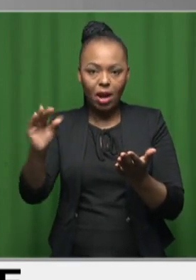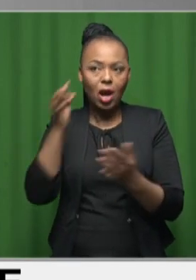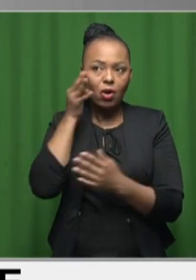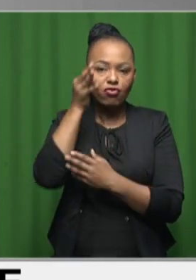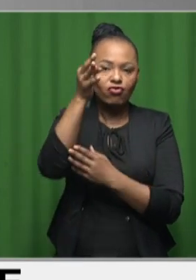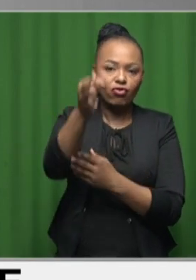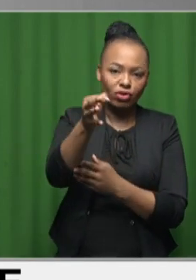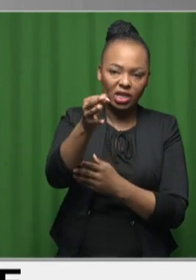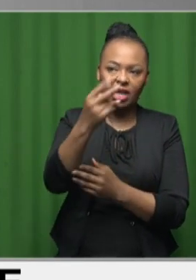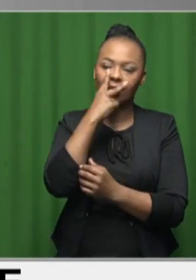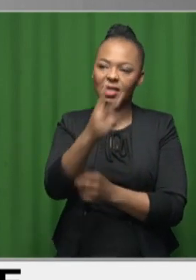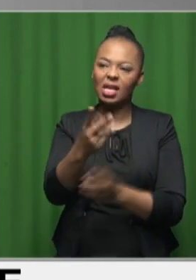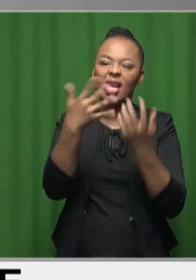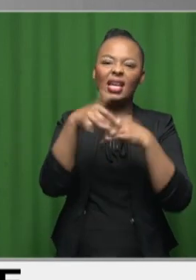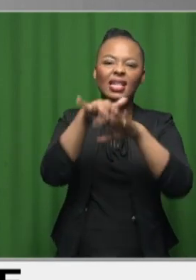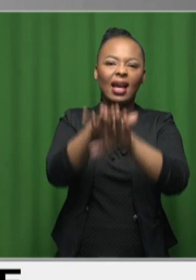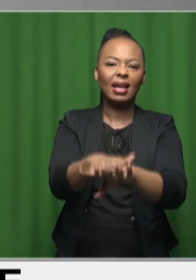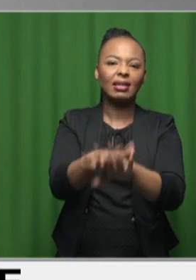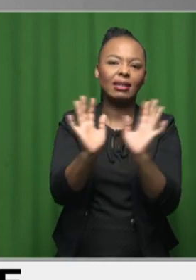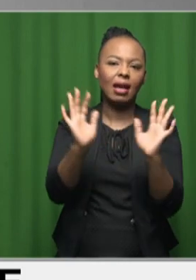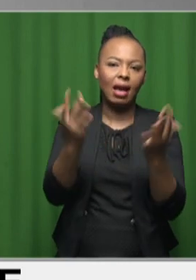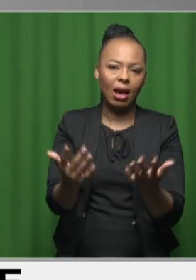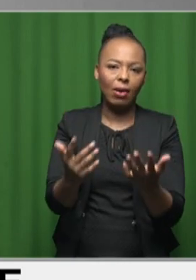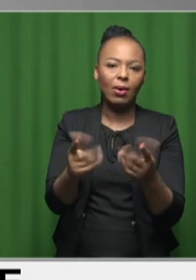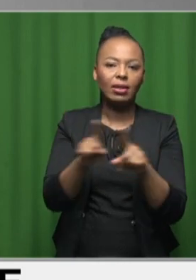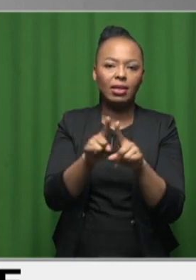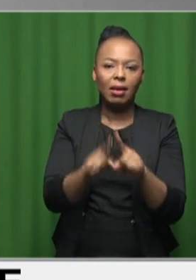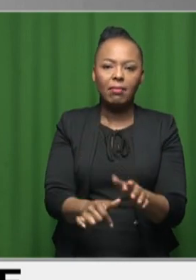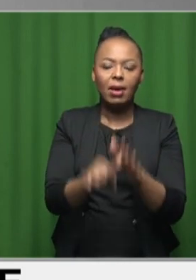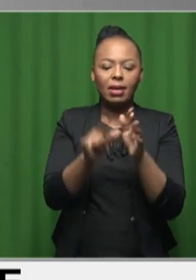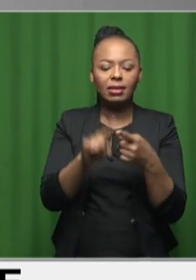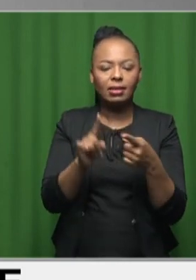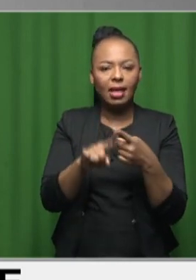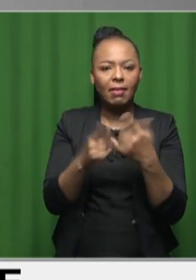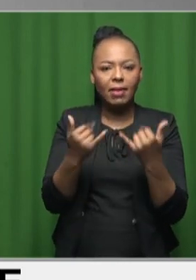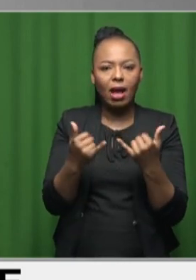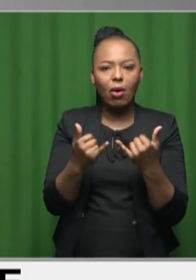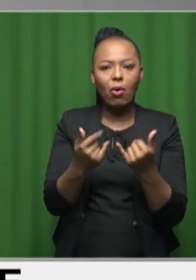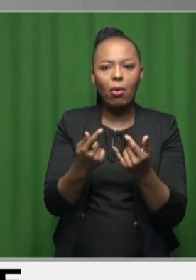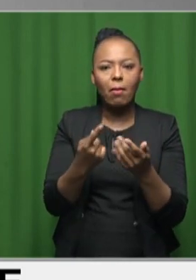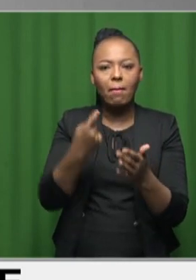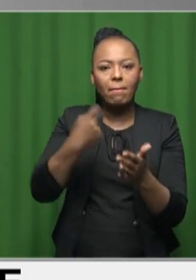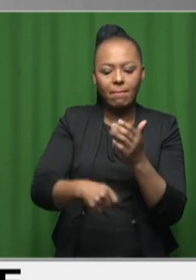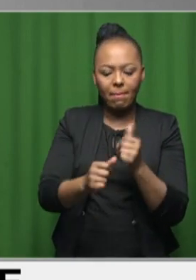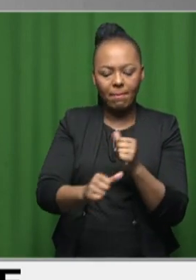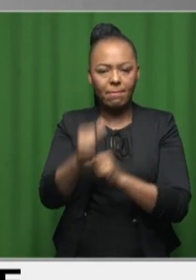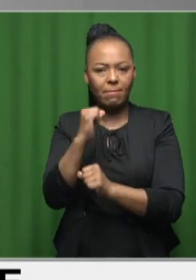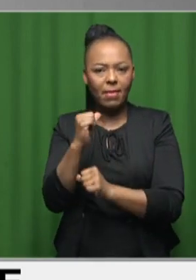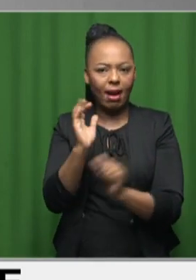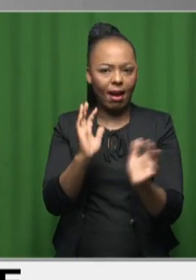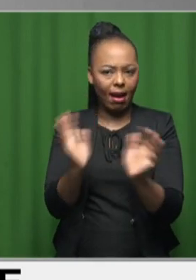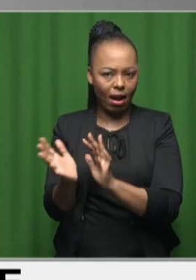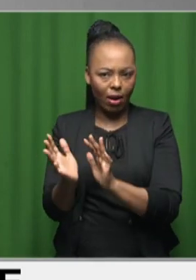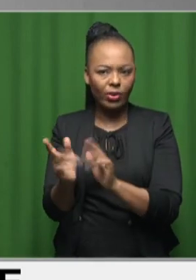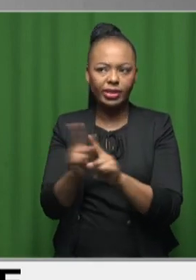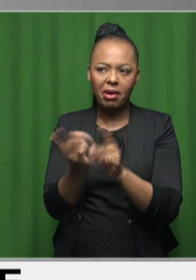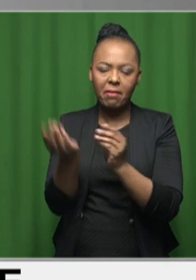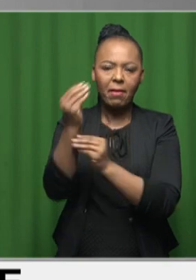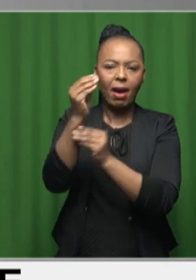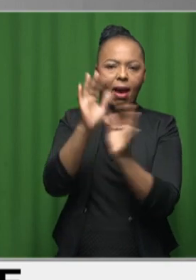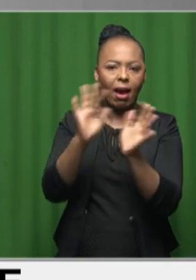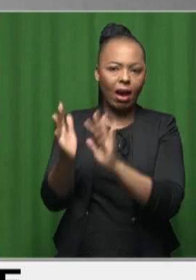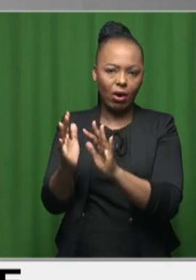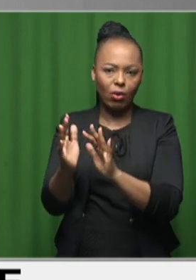at the integrations that we can have and the synergies and complementarities that we can have with other funds that are